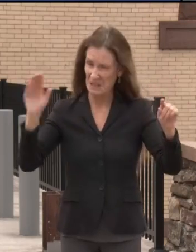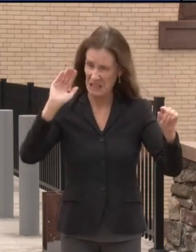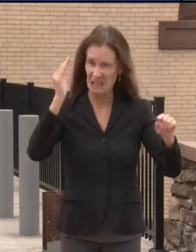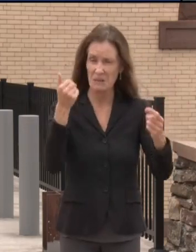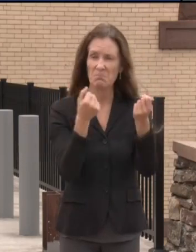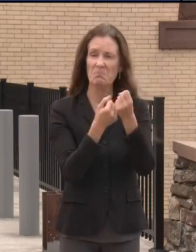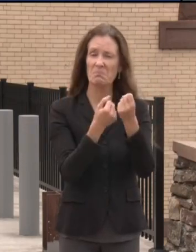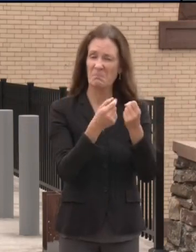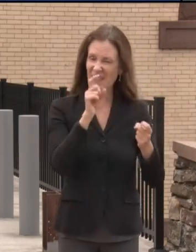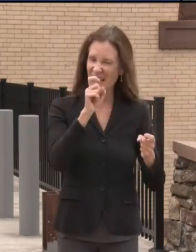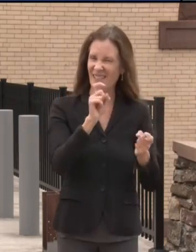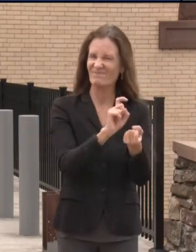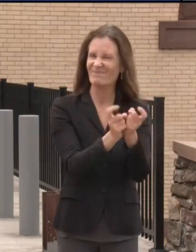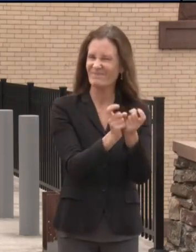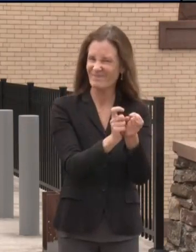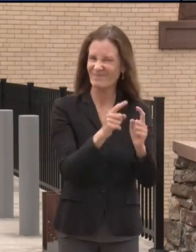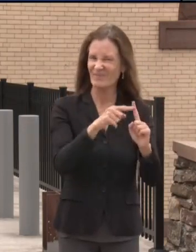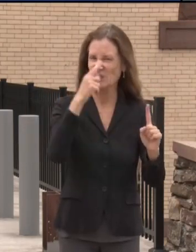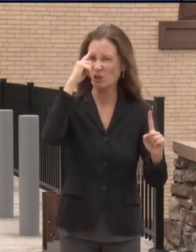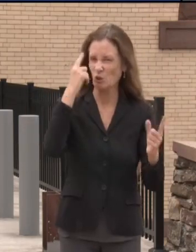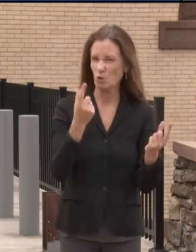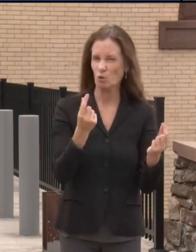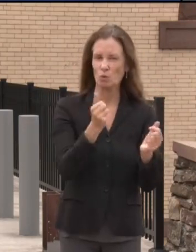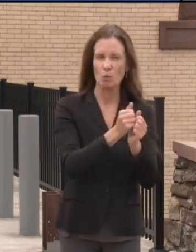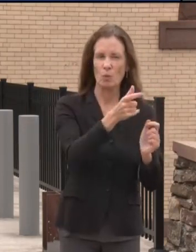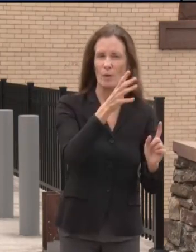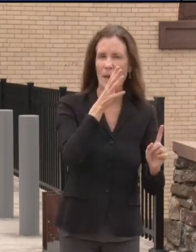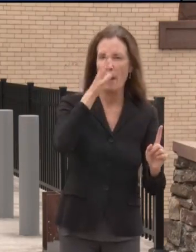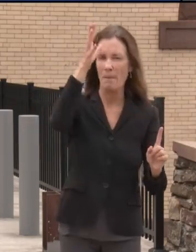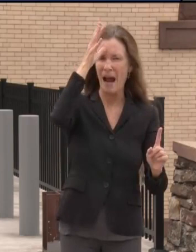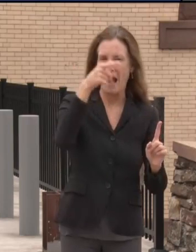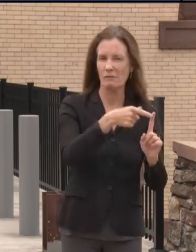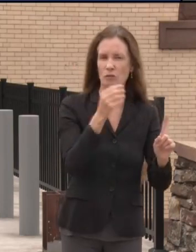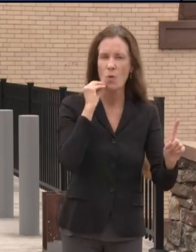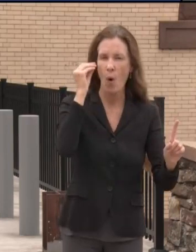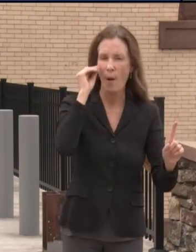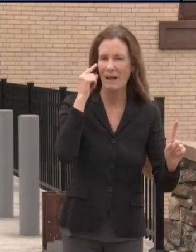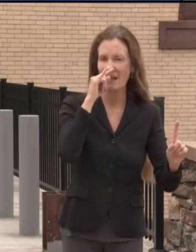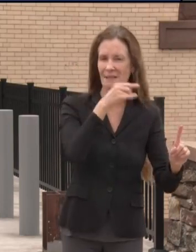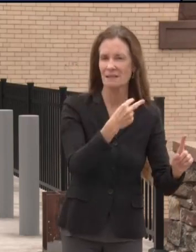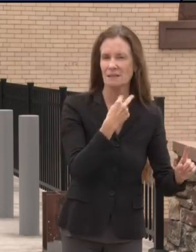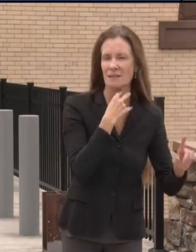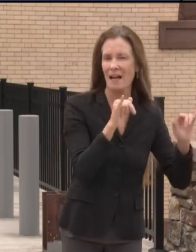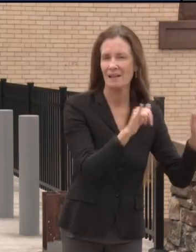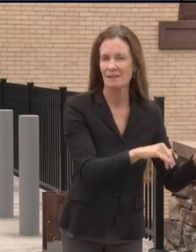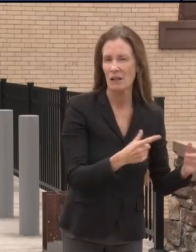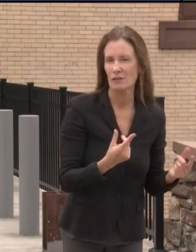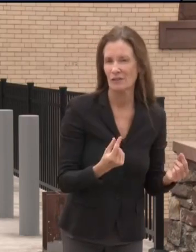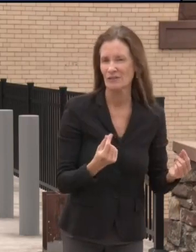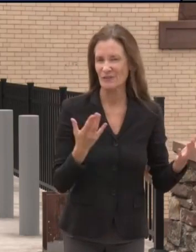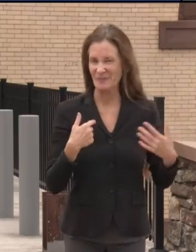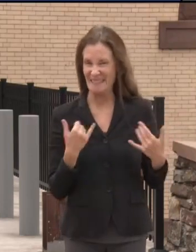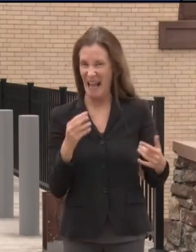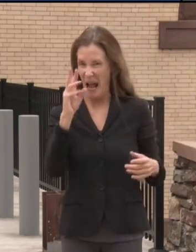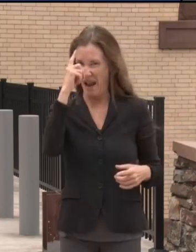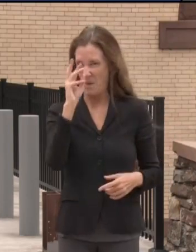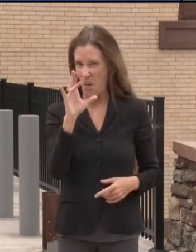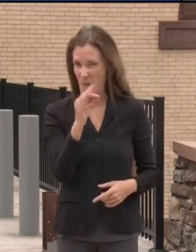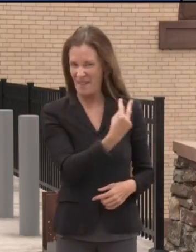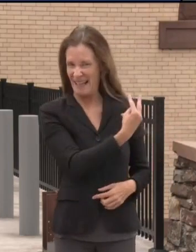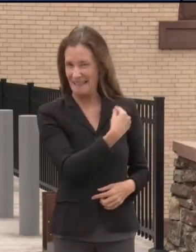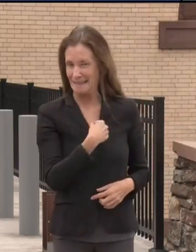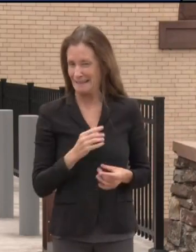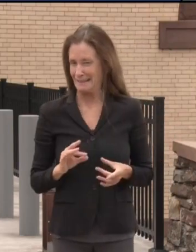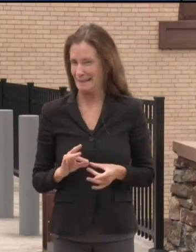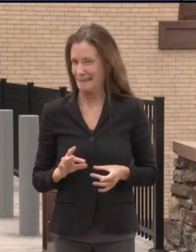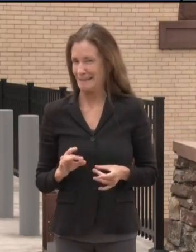initiative here, if I could be so bold to speak for him, with him right there, all right, is the idea of raising the level of